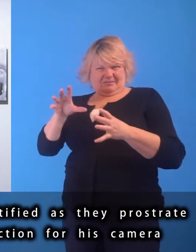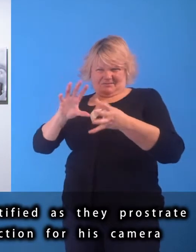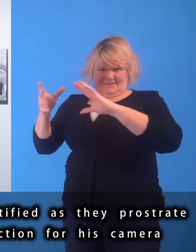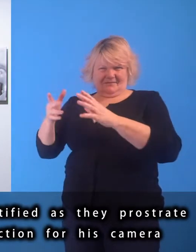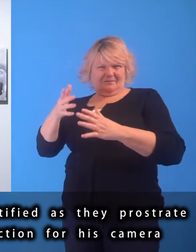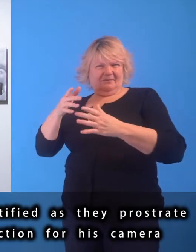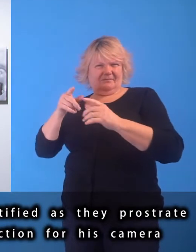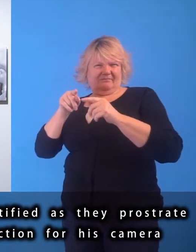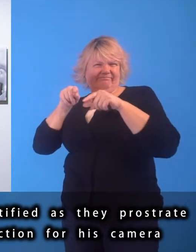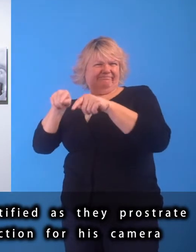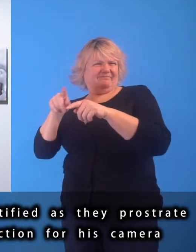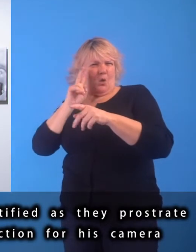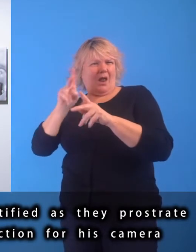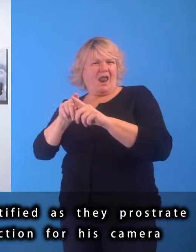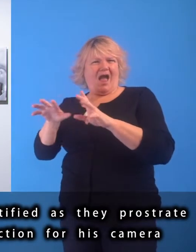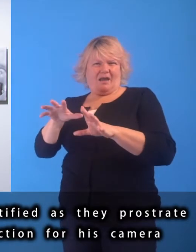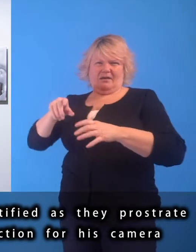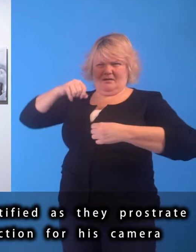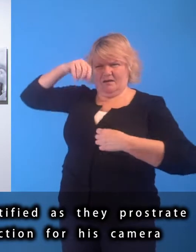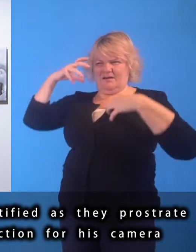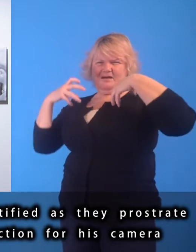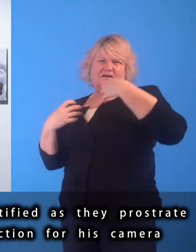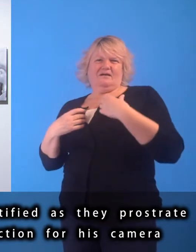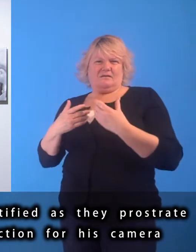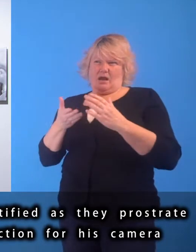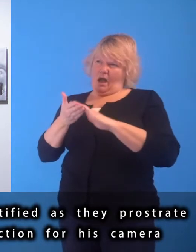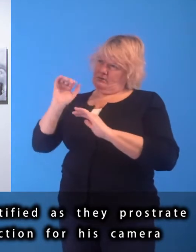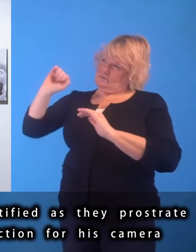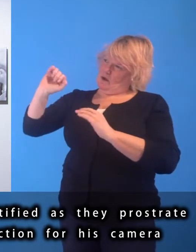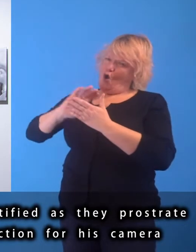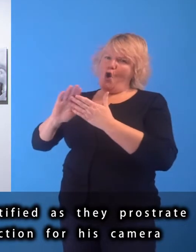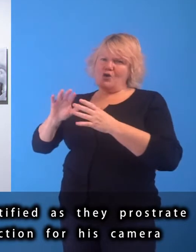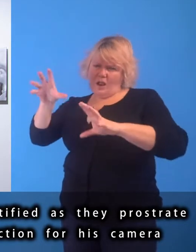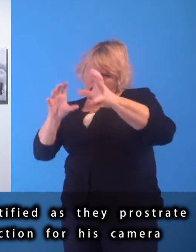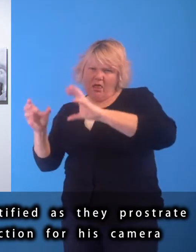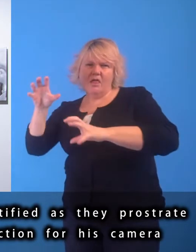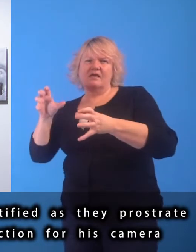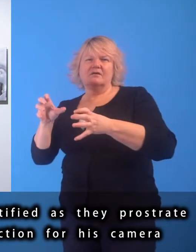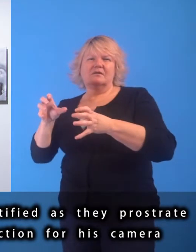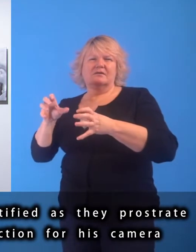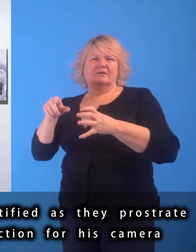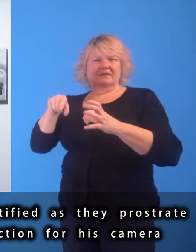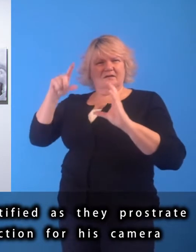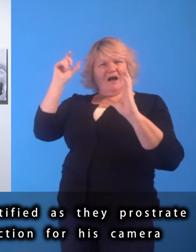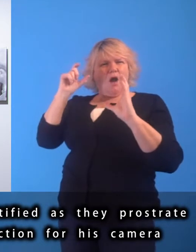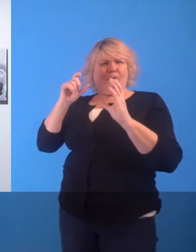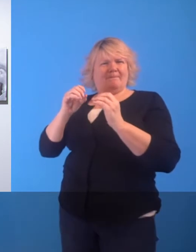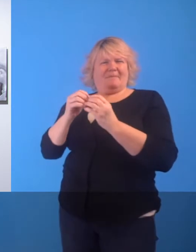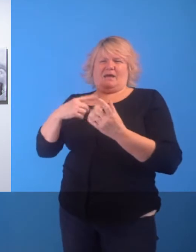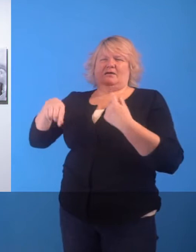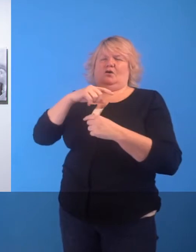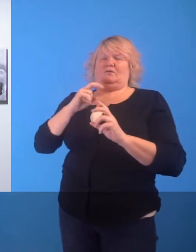However, the way they were objectified as they prostrate themselves under Hornel's direction for his